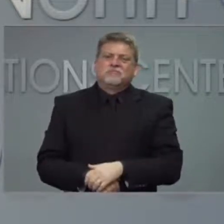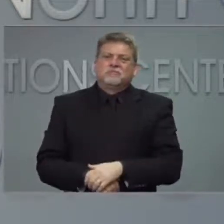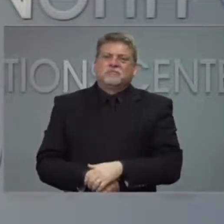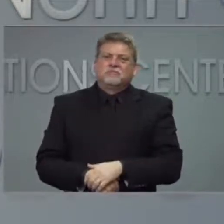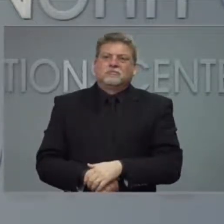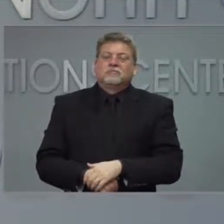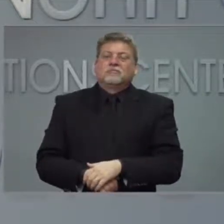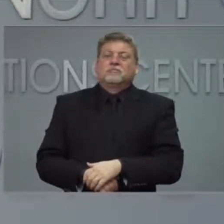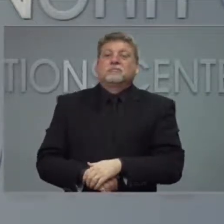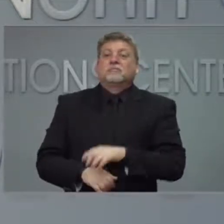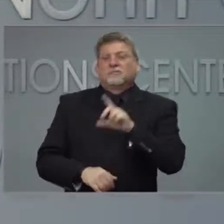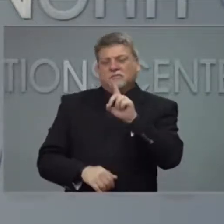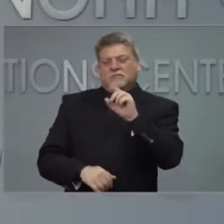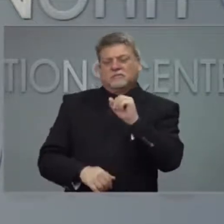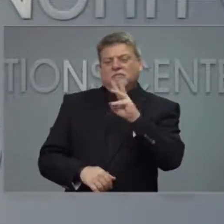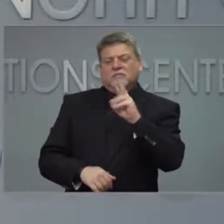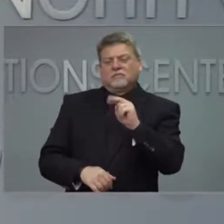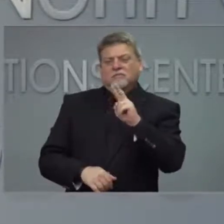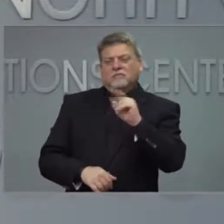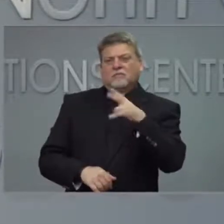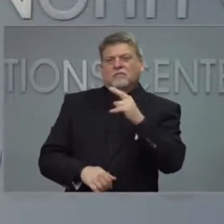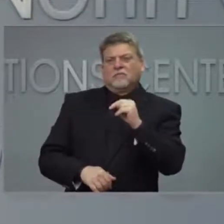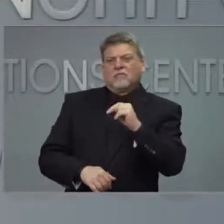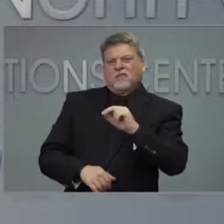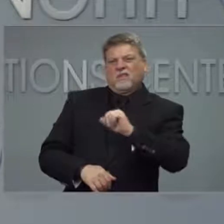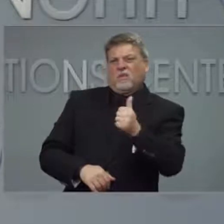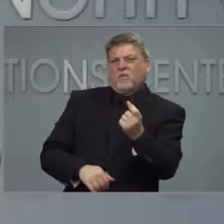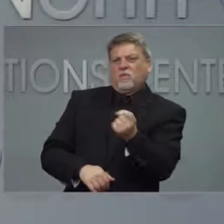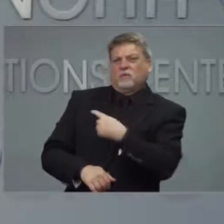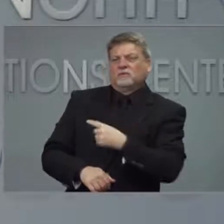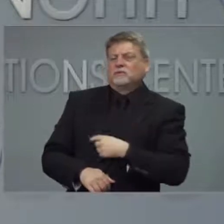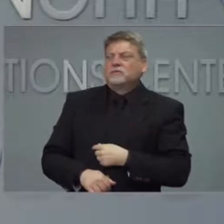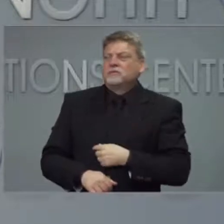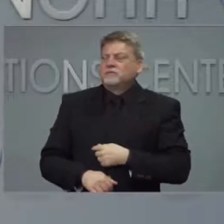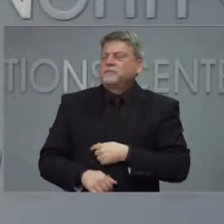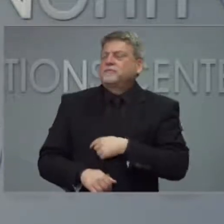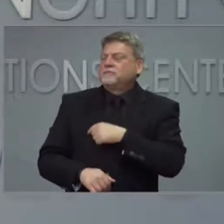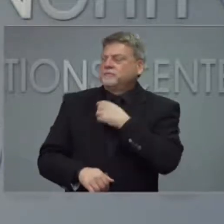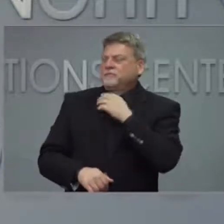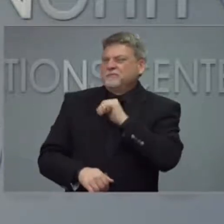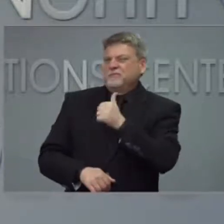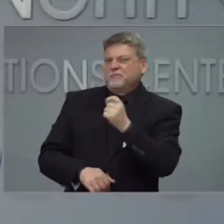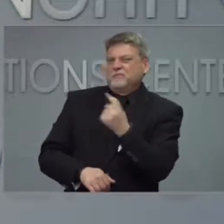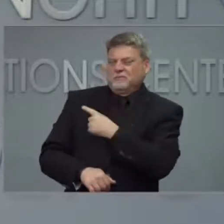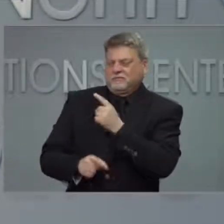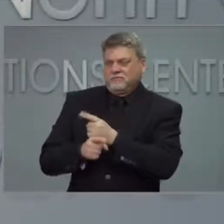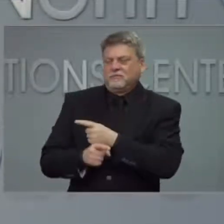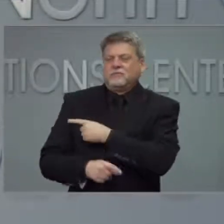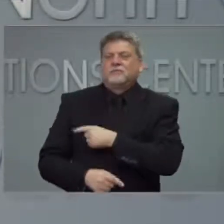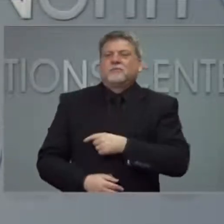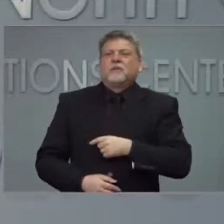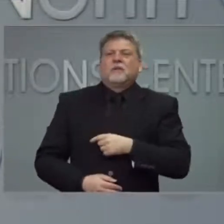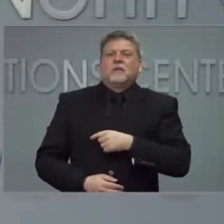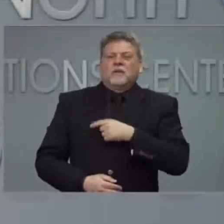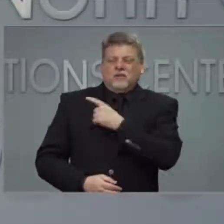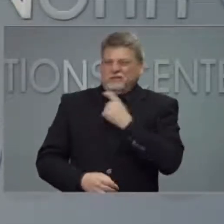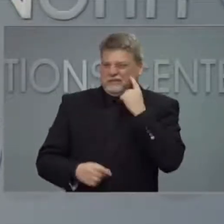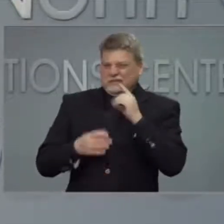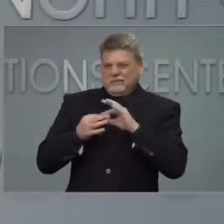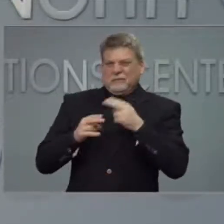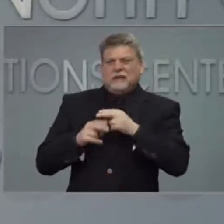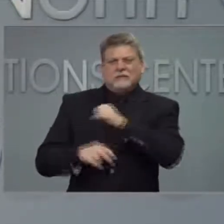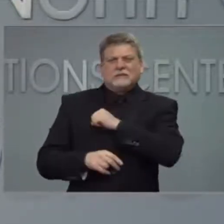We have a follow-up. Dawn Vaughn, News and Observer. Hi, thanks for the follow-up. And also what you said earlier about Senate